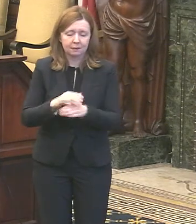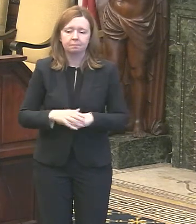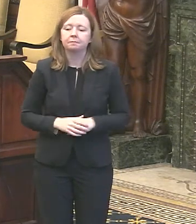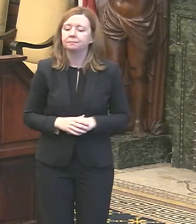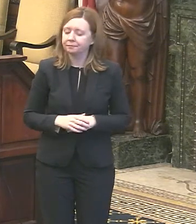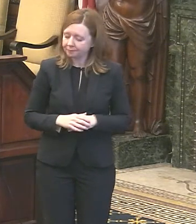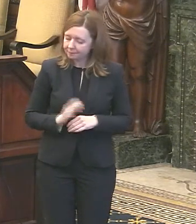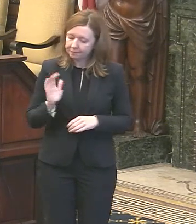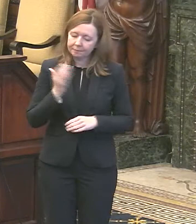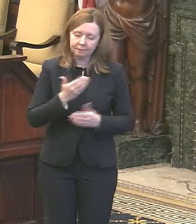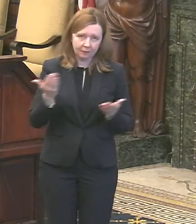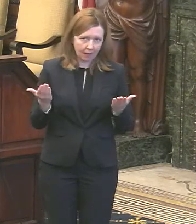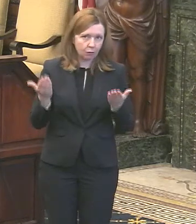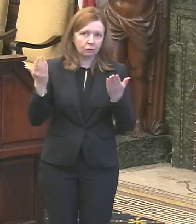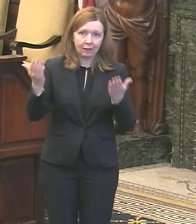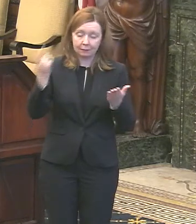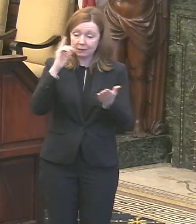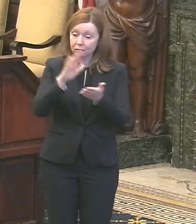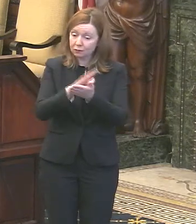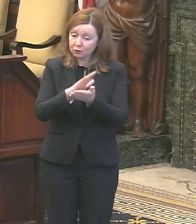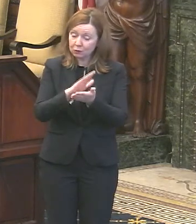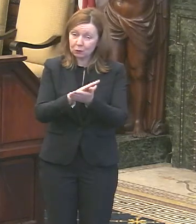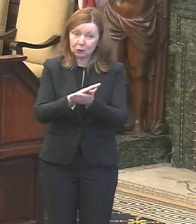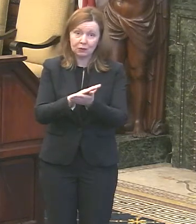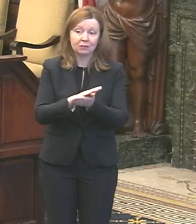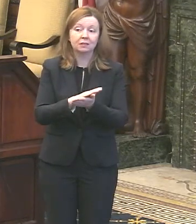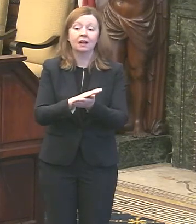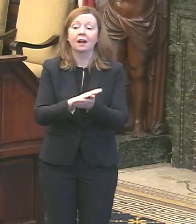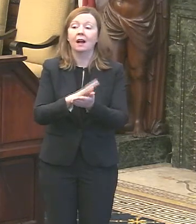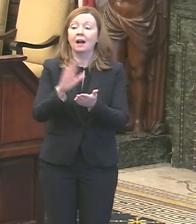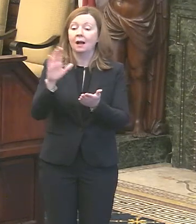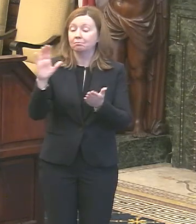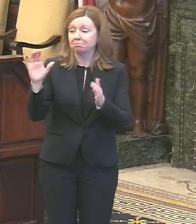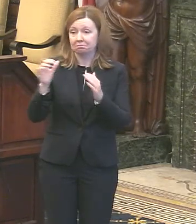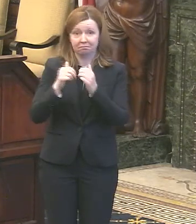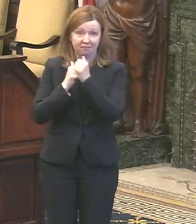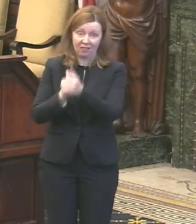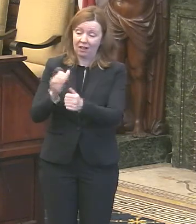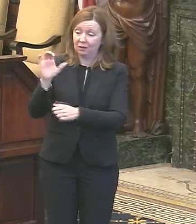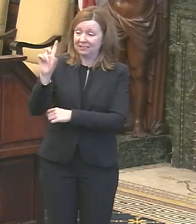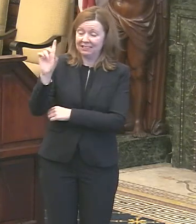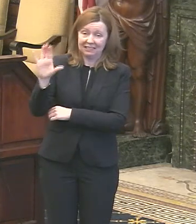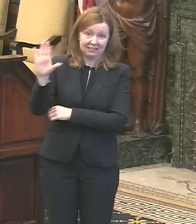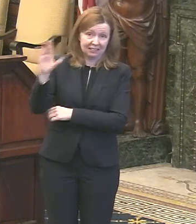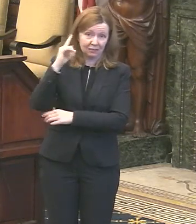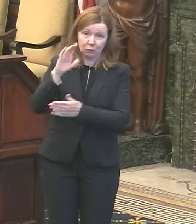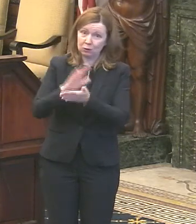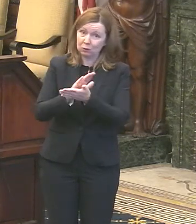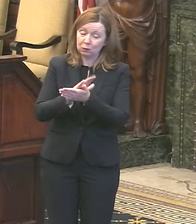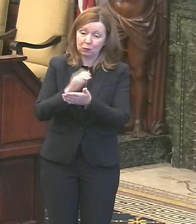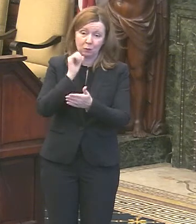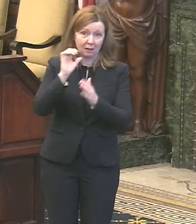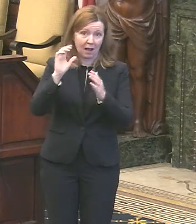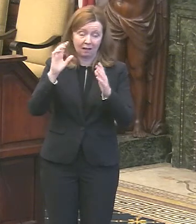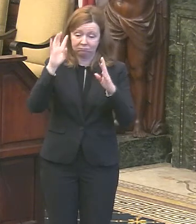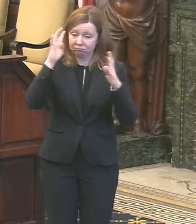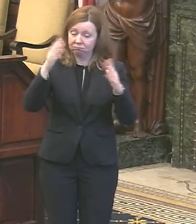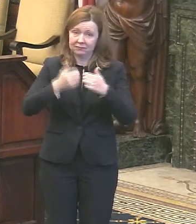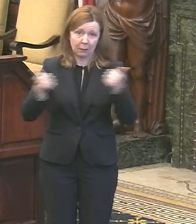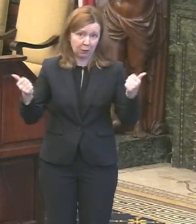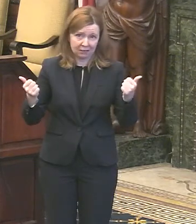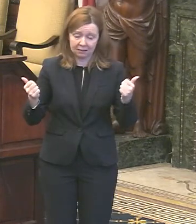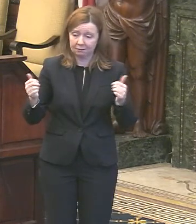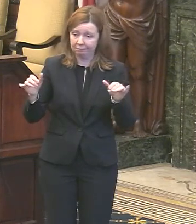Our recommendations for schools are just the Centers for Disease Control's recommendations for schools. We're not making separate recommendations for them